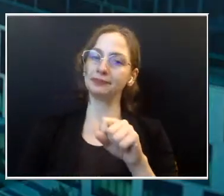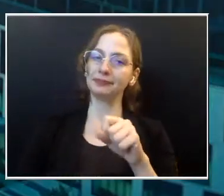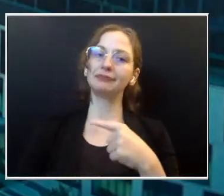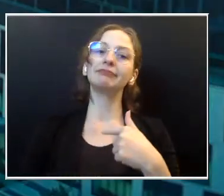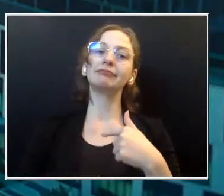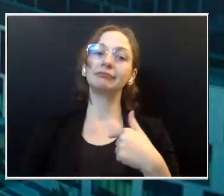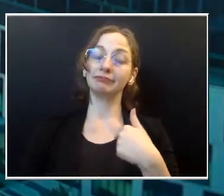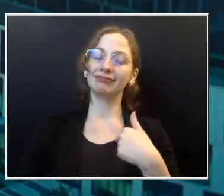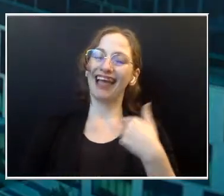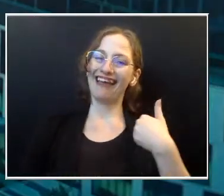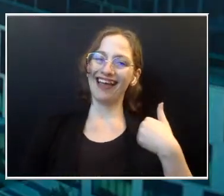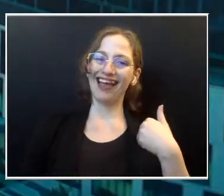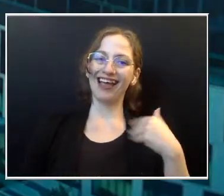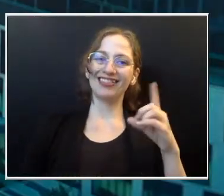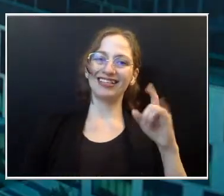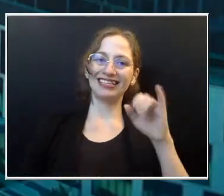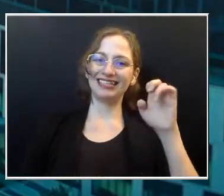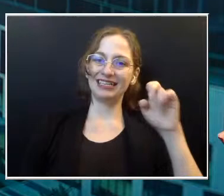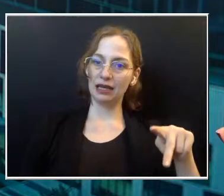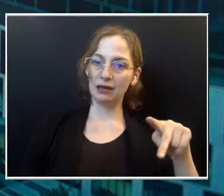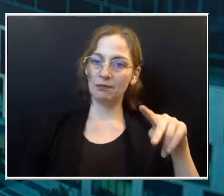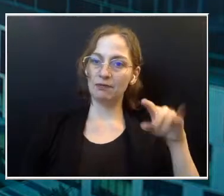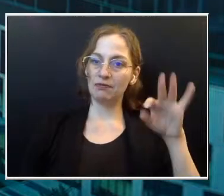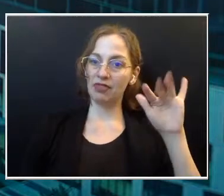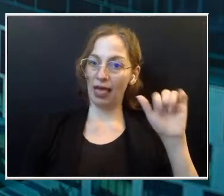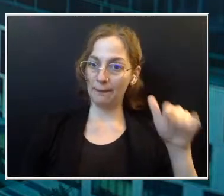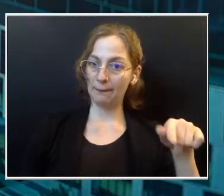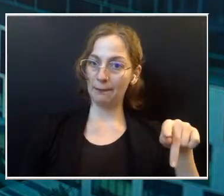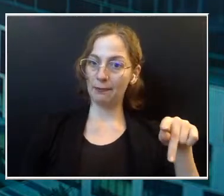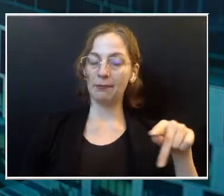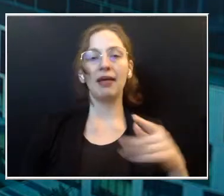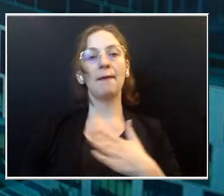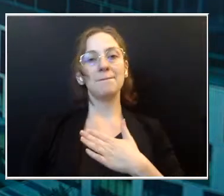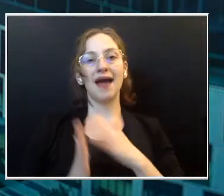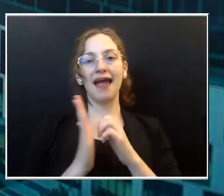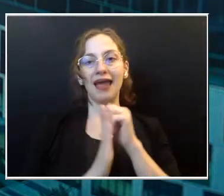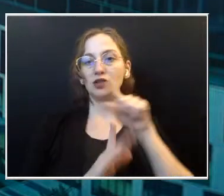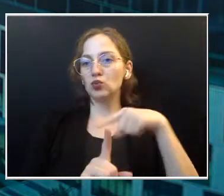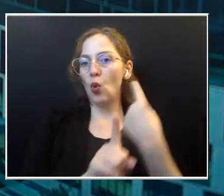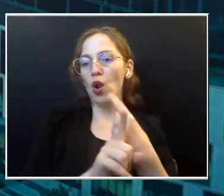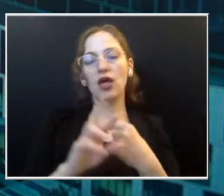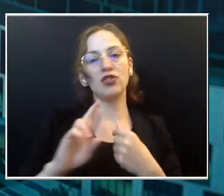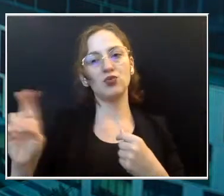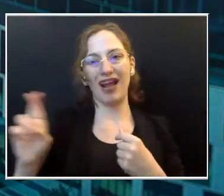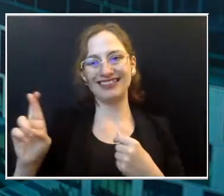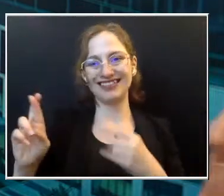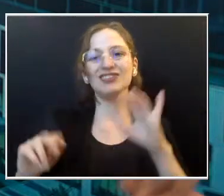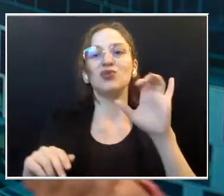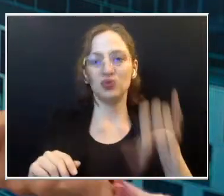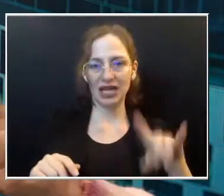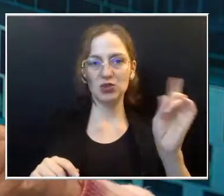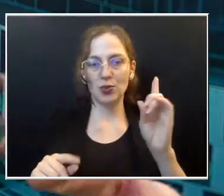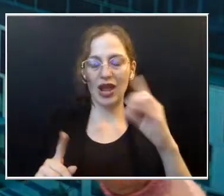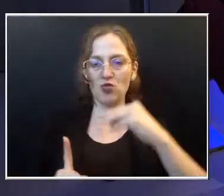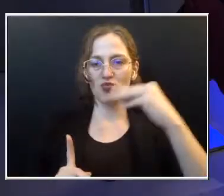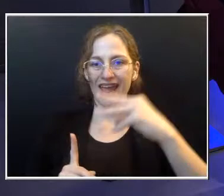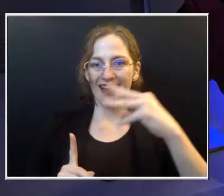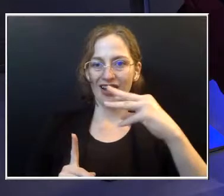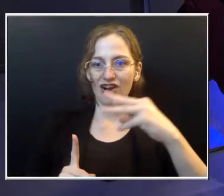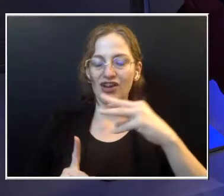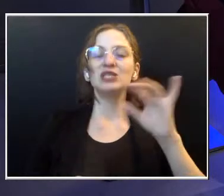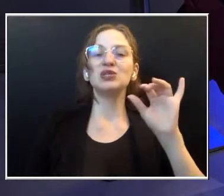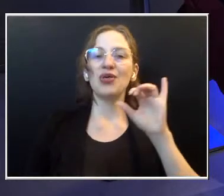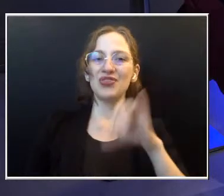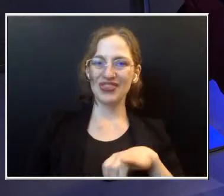only on the right side, that's where it was radiated, and so that skin was less pliable, Yeah, tight. the skin